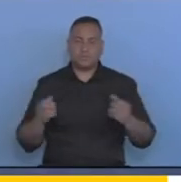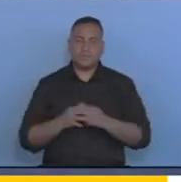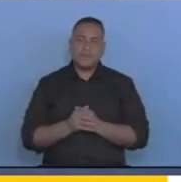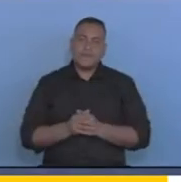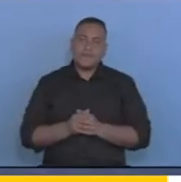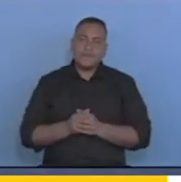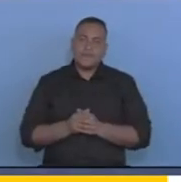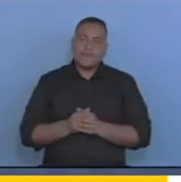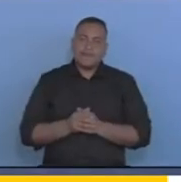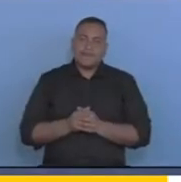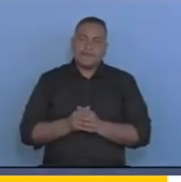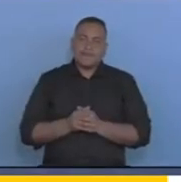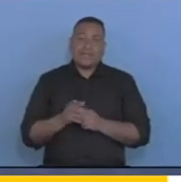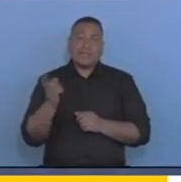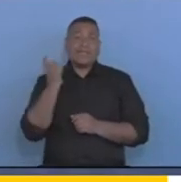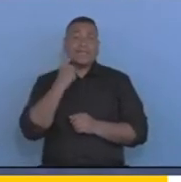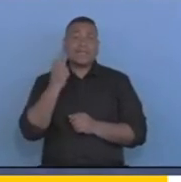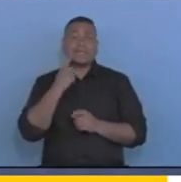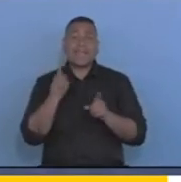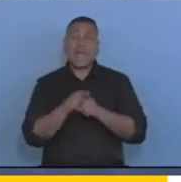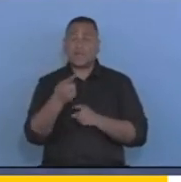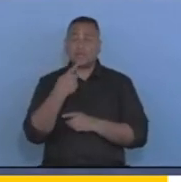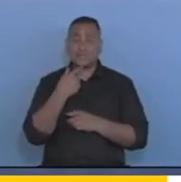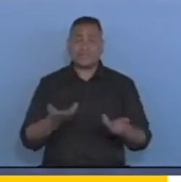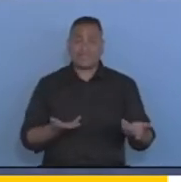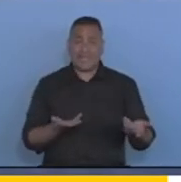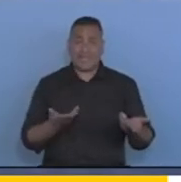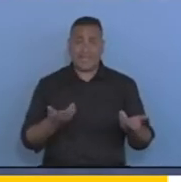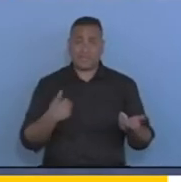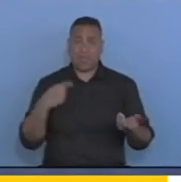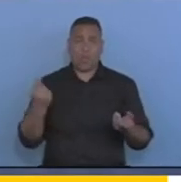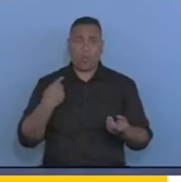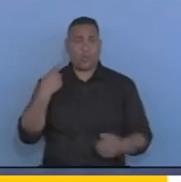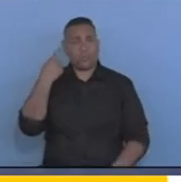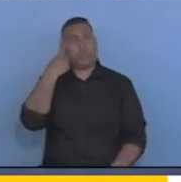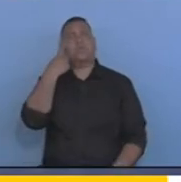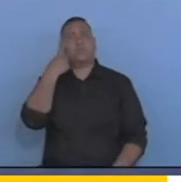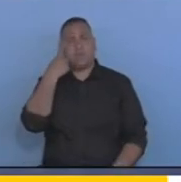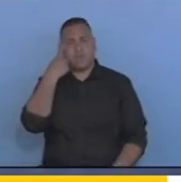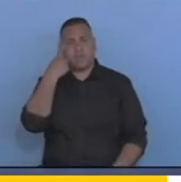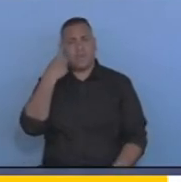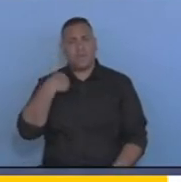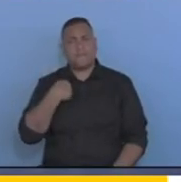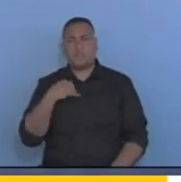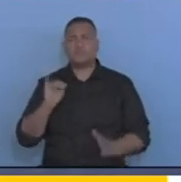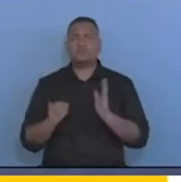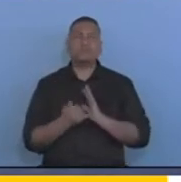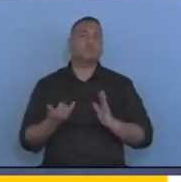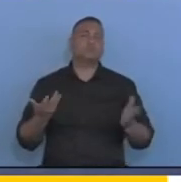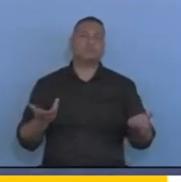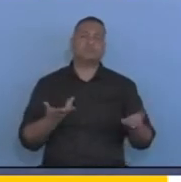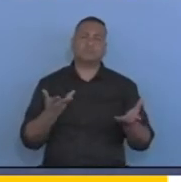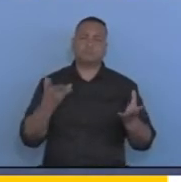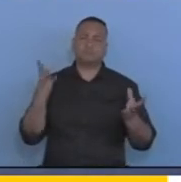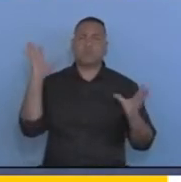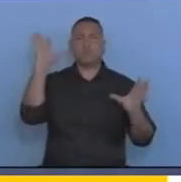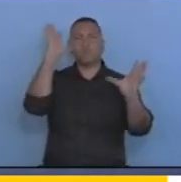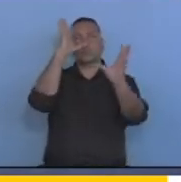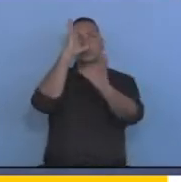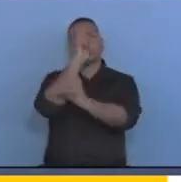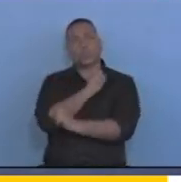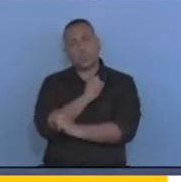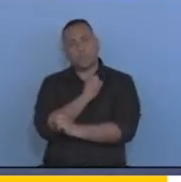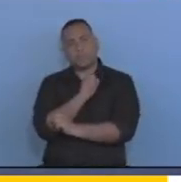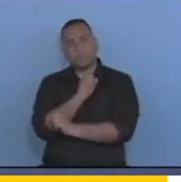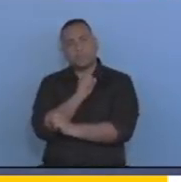easy as it sounds, like that. Because I always thought to myself, like, you know, you would just assume this, but it just shows you the amount of detail in terms